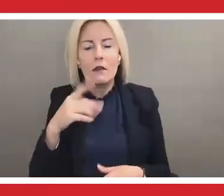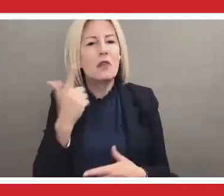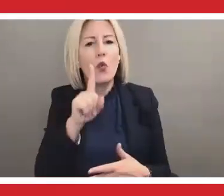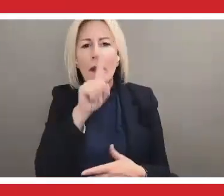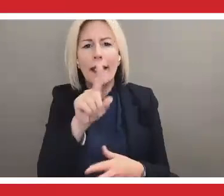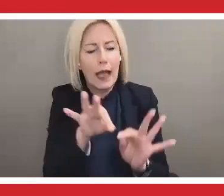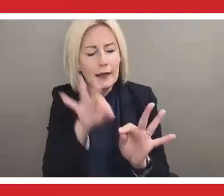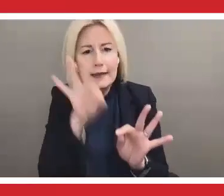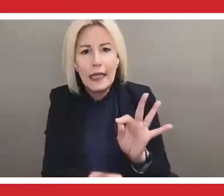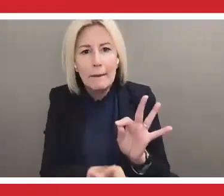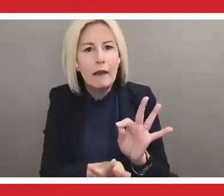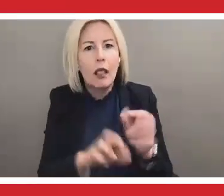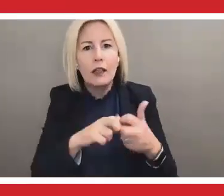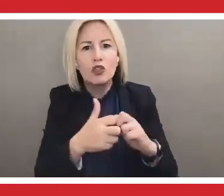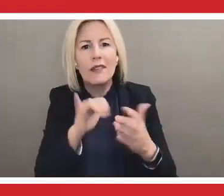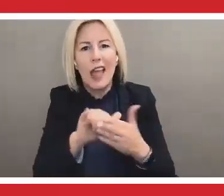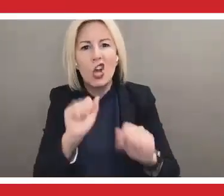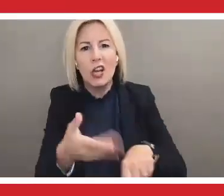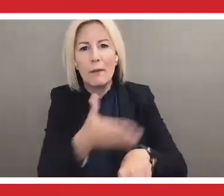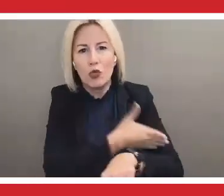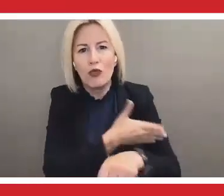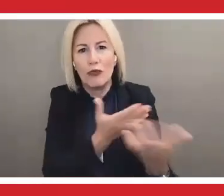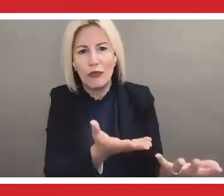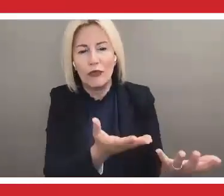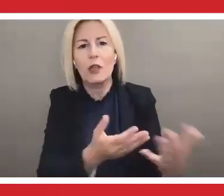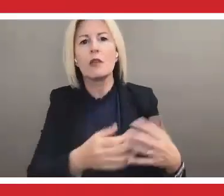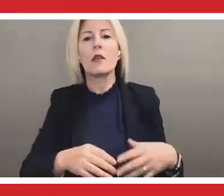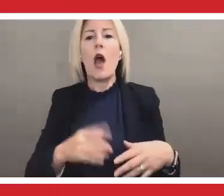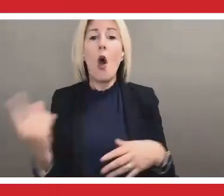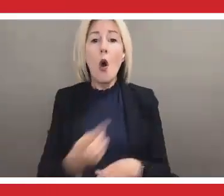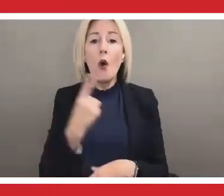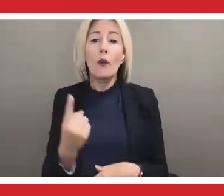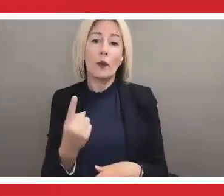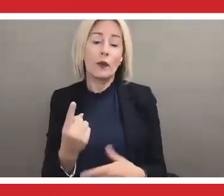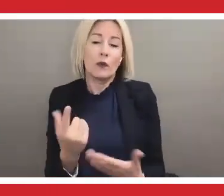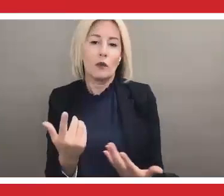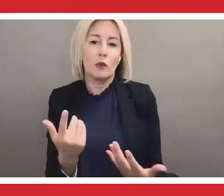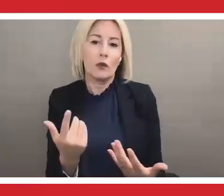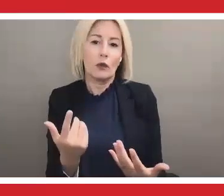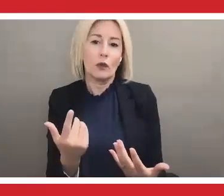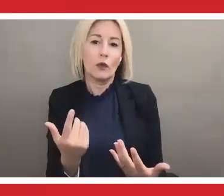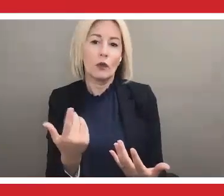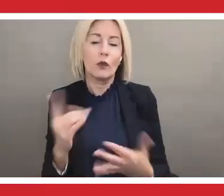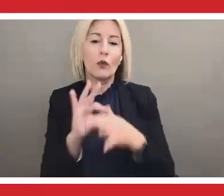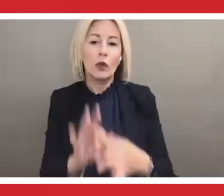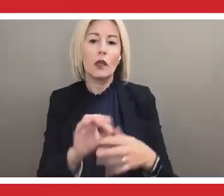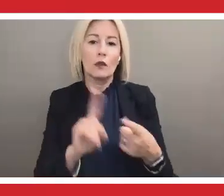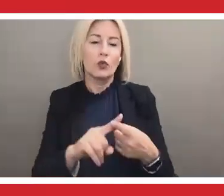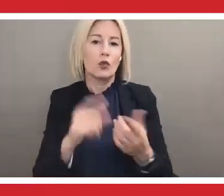could improve a lot. Of course, there is always that point that is related with the autonomy that in some